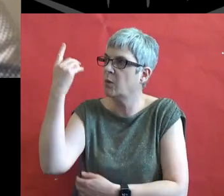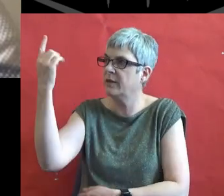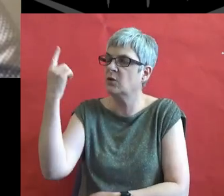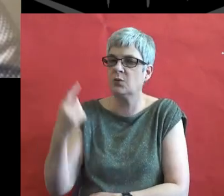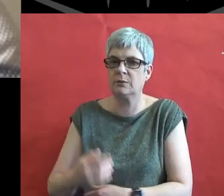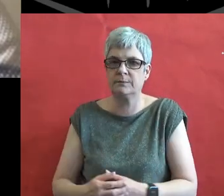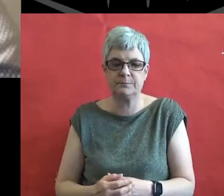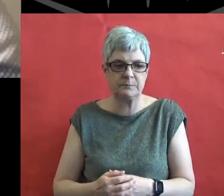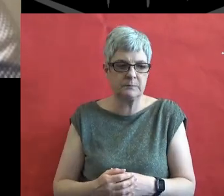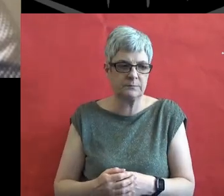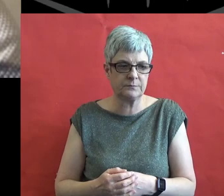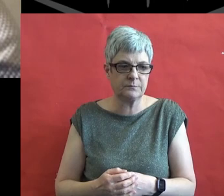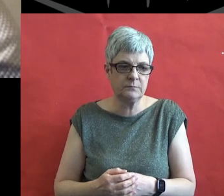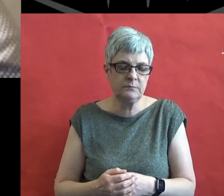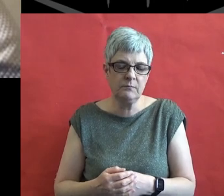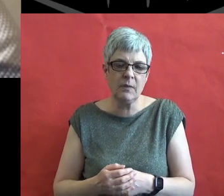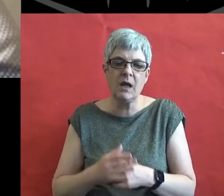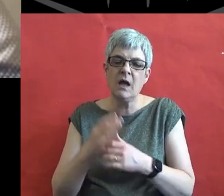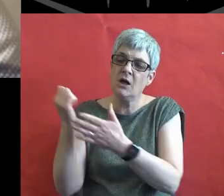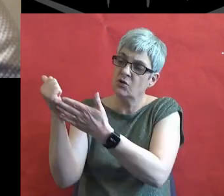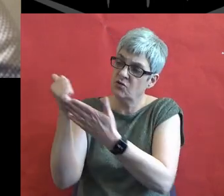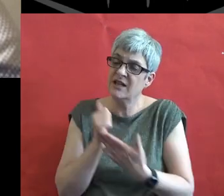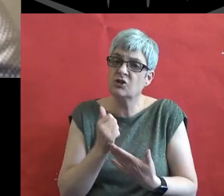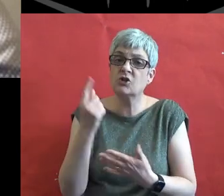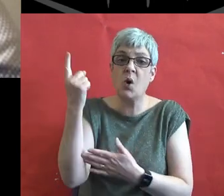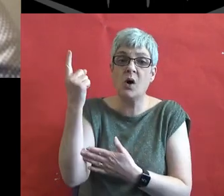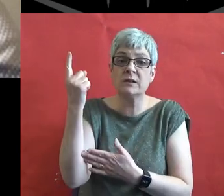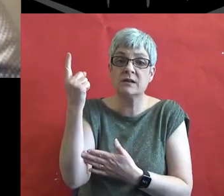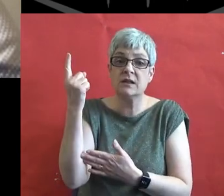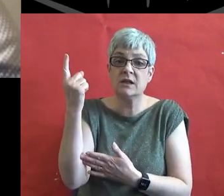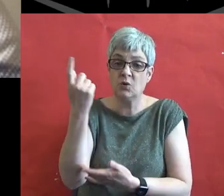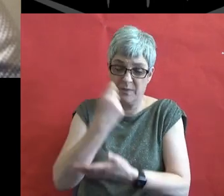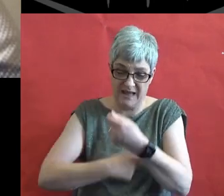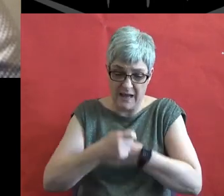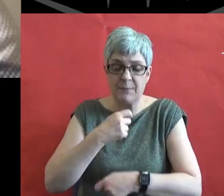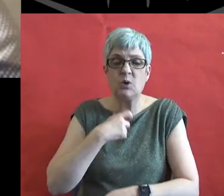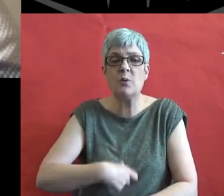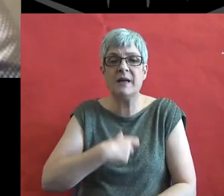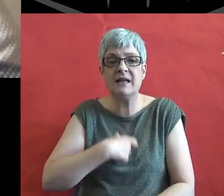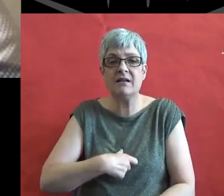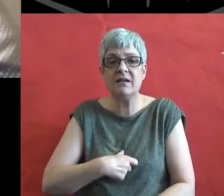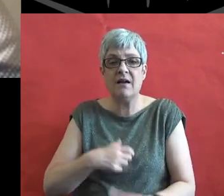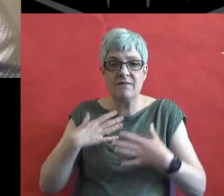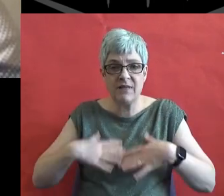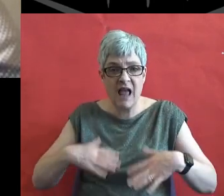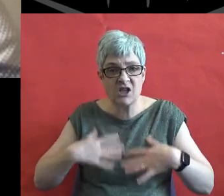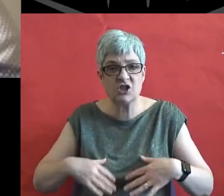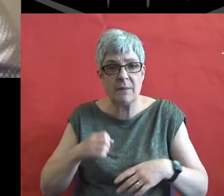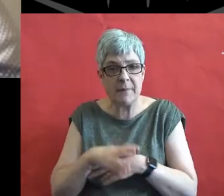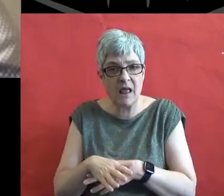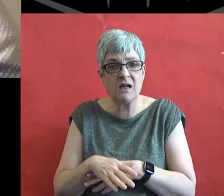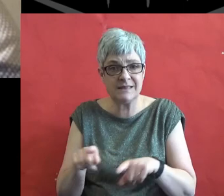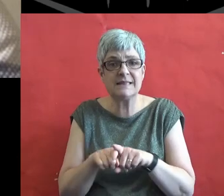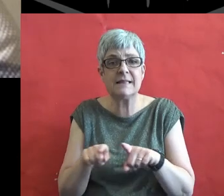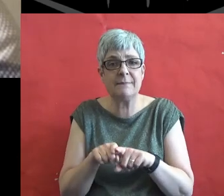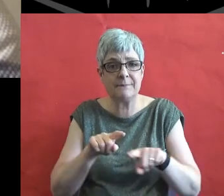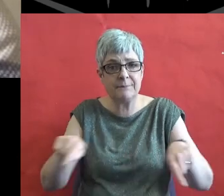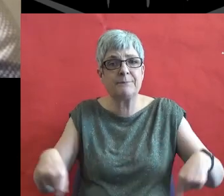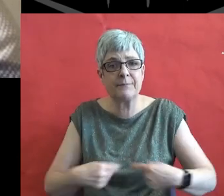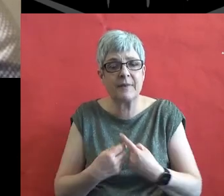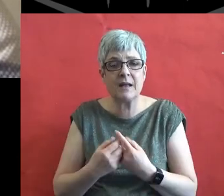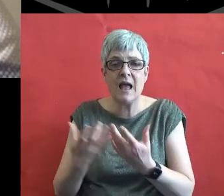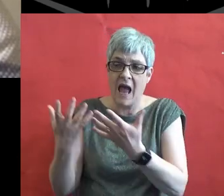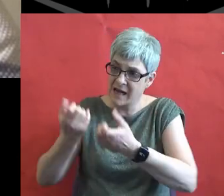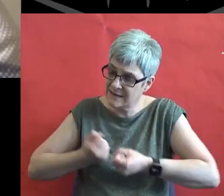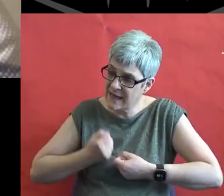May we become one with you. Gracious God, you became human, flesh and blood like us. Accept our